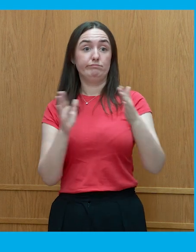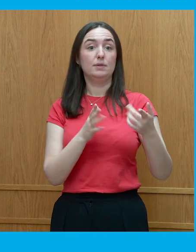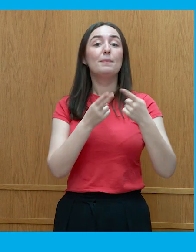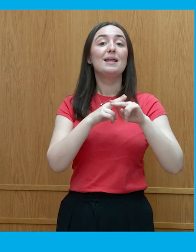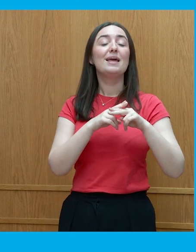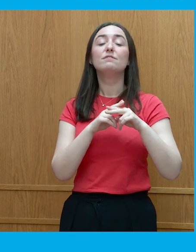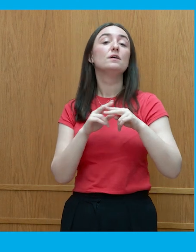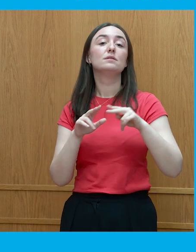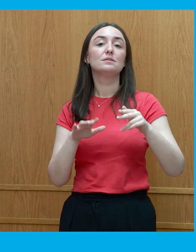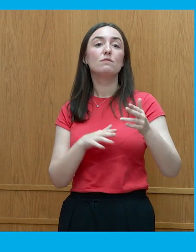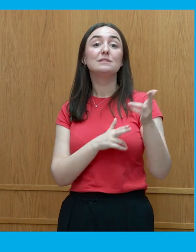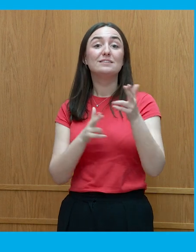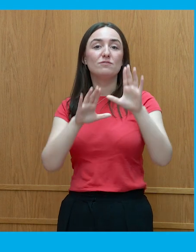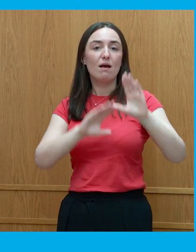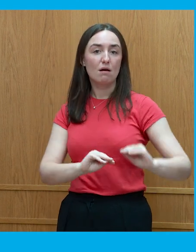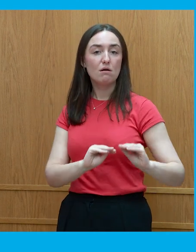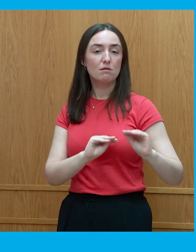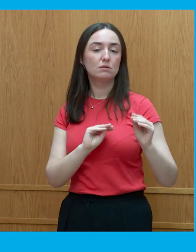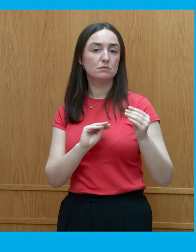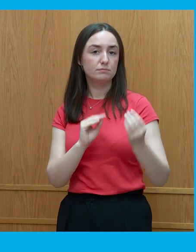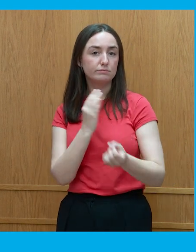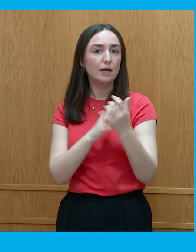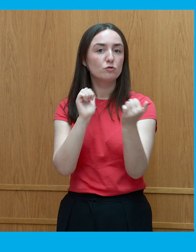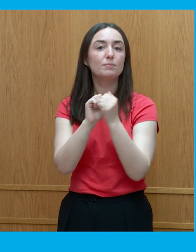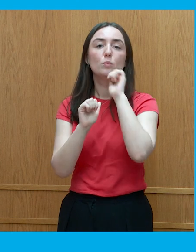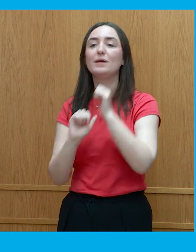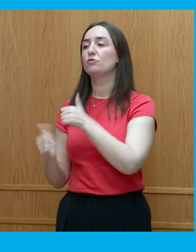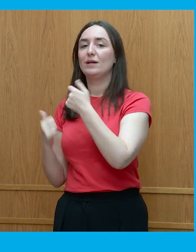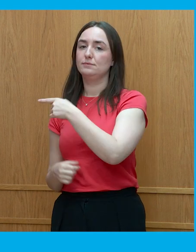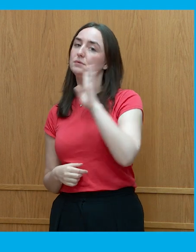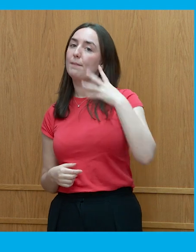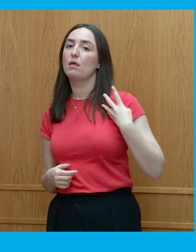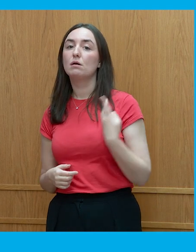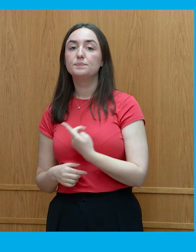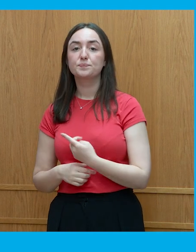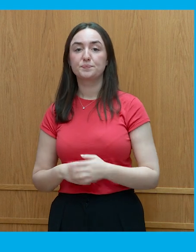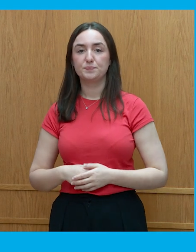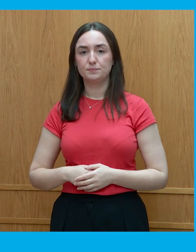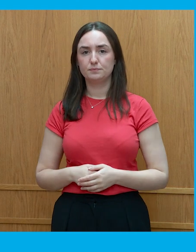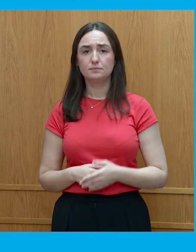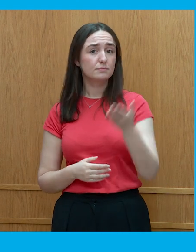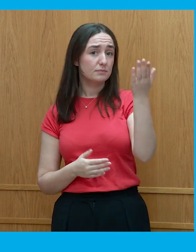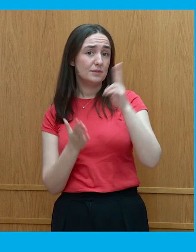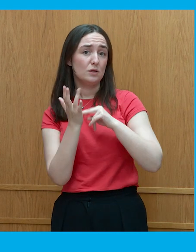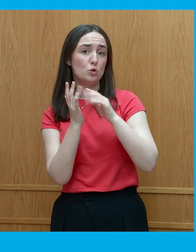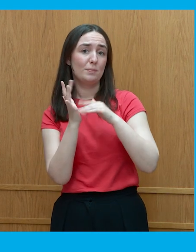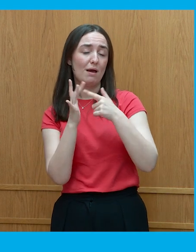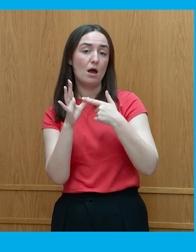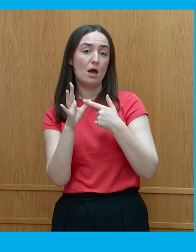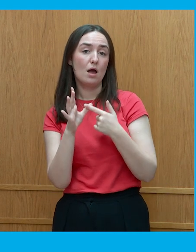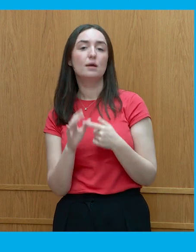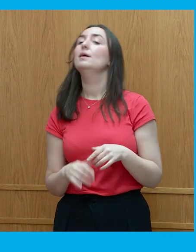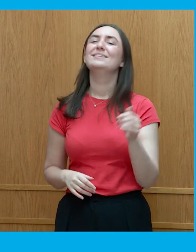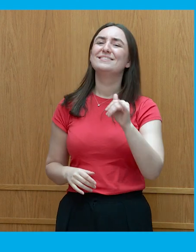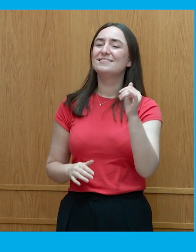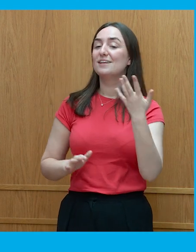Middle East, which I think would also be very good for the Harris campaign. Nomi, do you want to come in on this? Yeah, I was just going to add